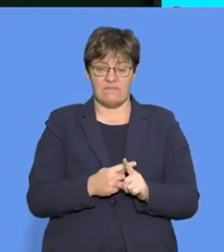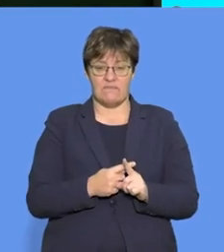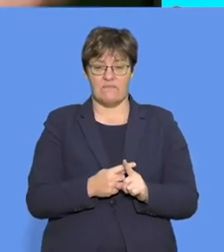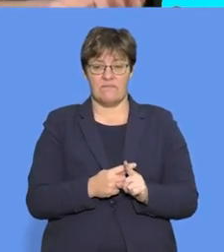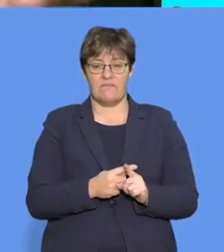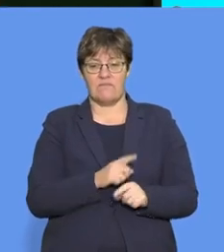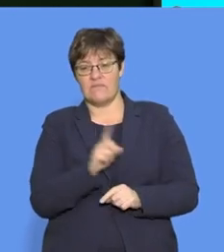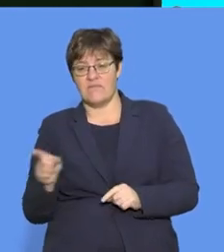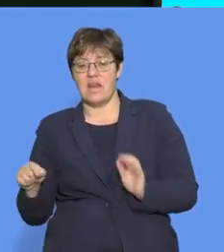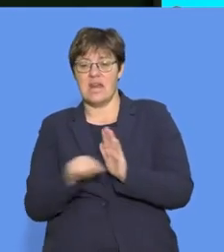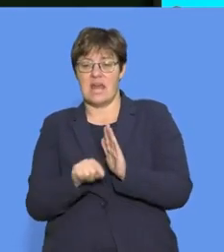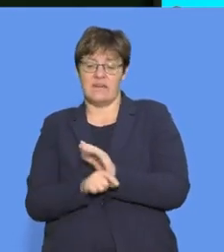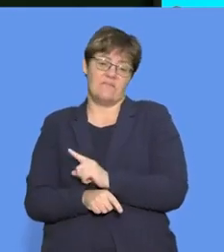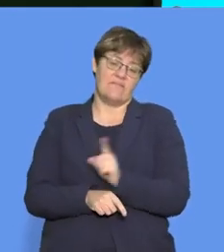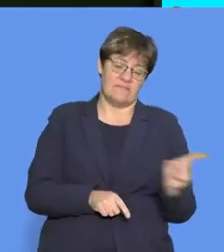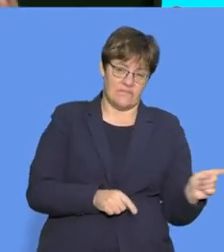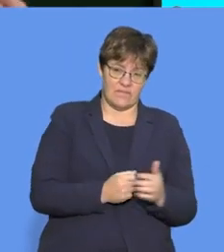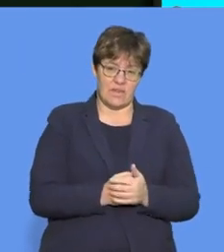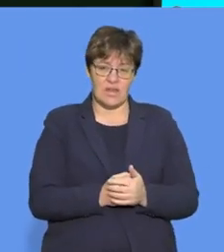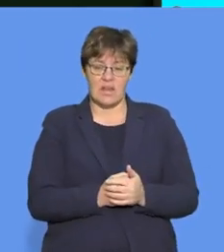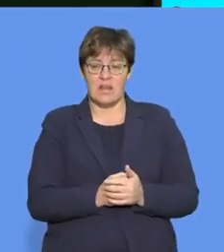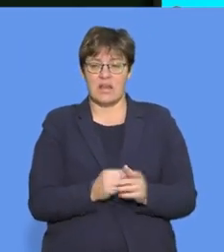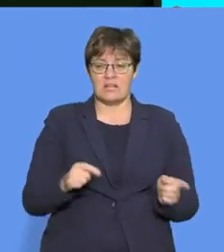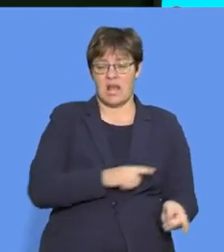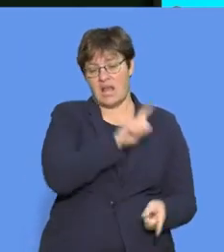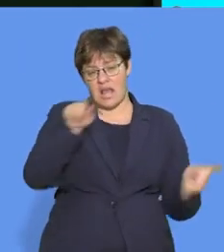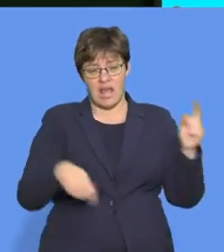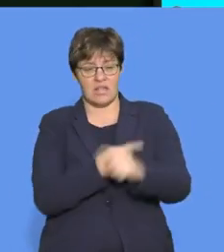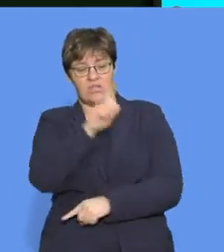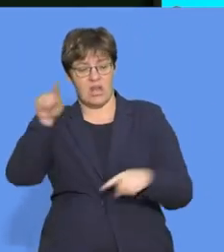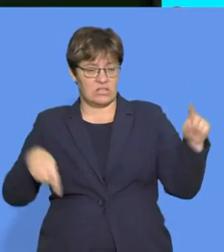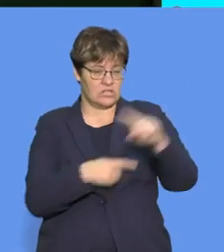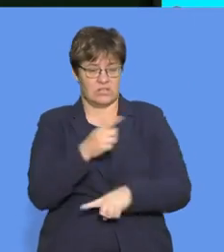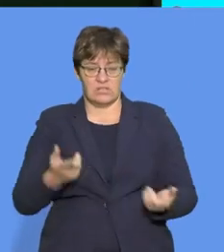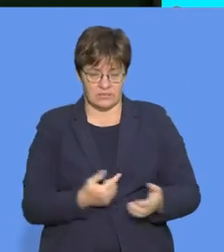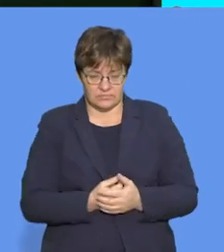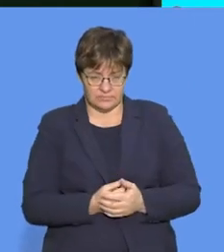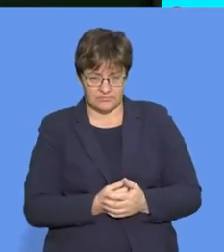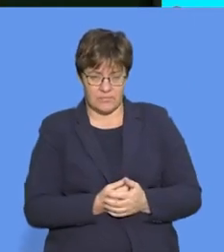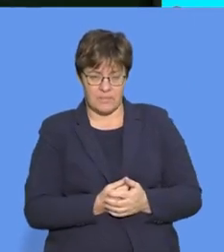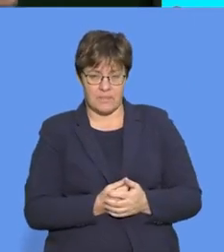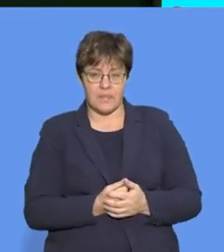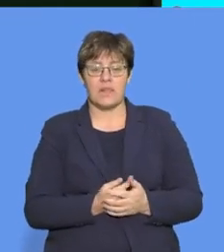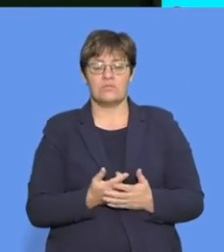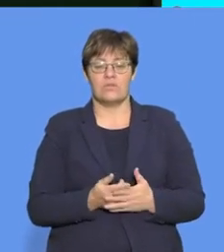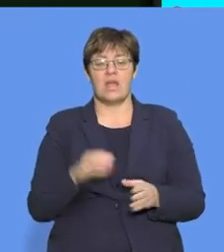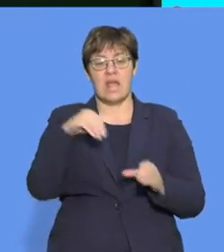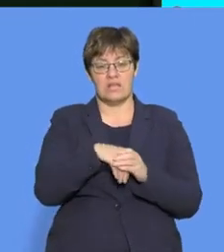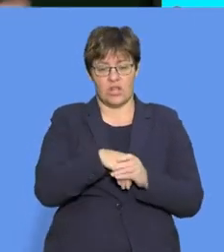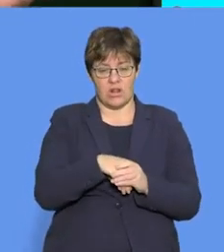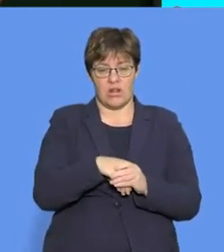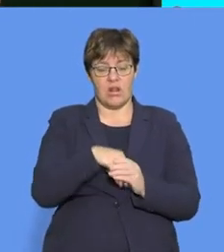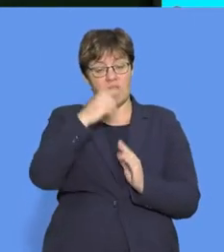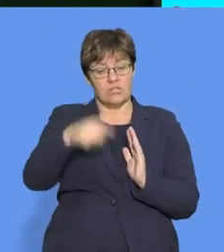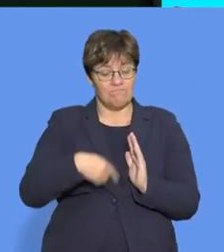moving one direction, the negative ions moving the other direction. There's a free flow of charge moving, and so it completes